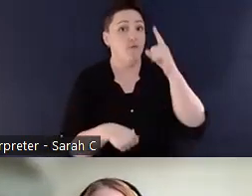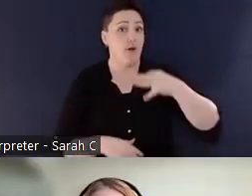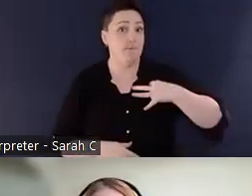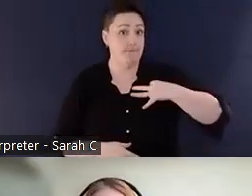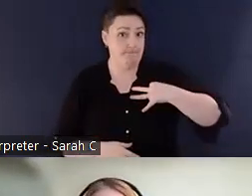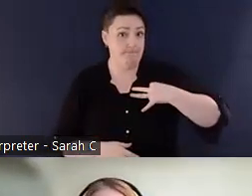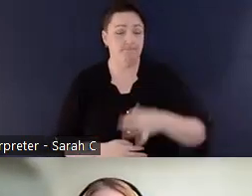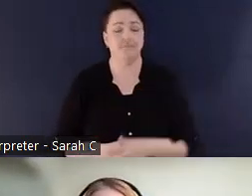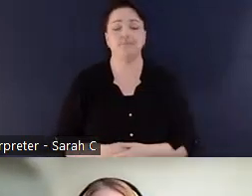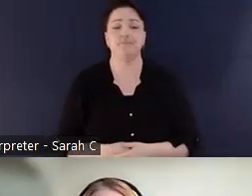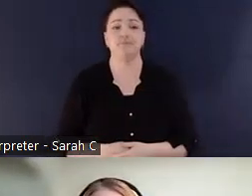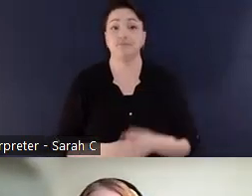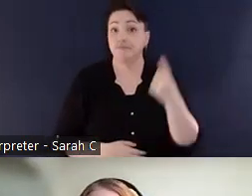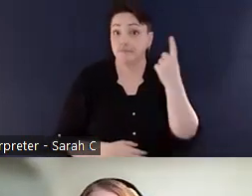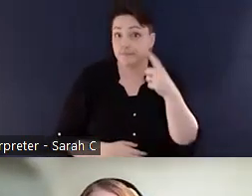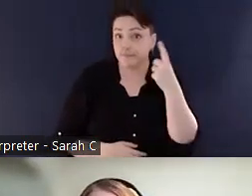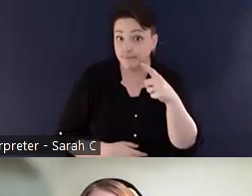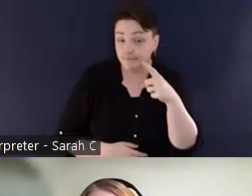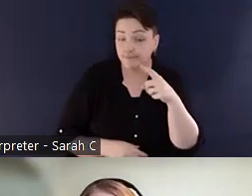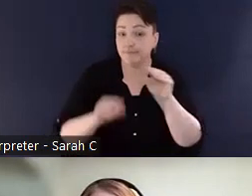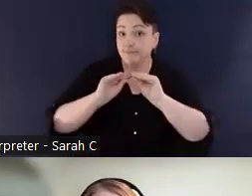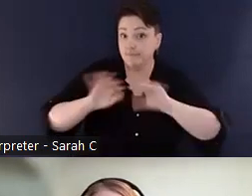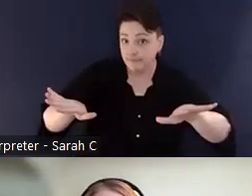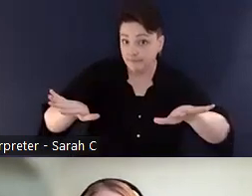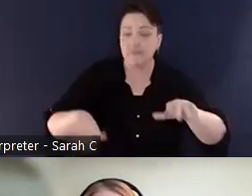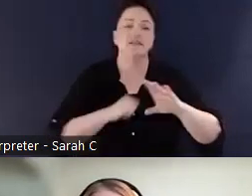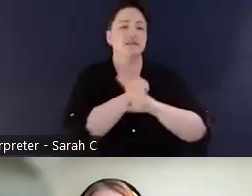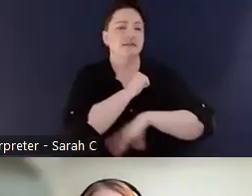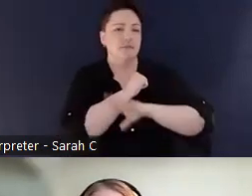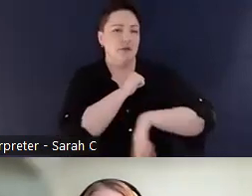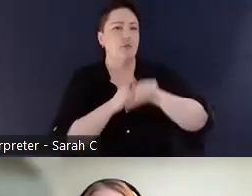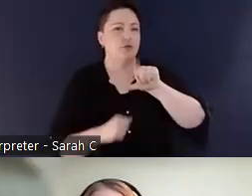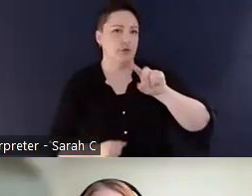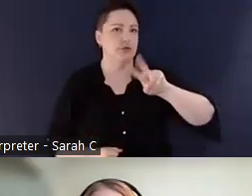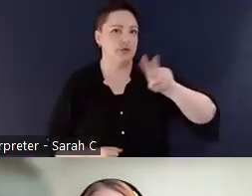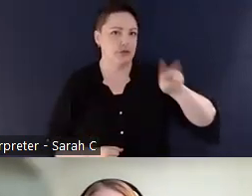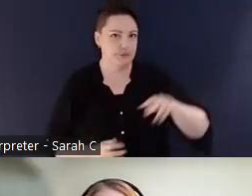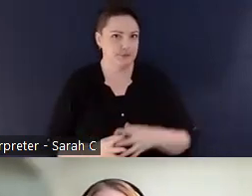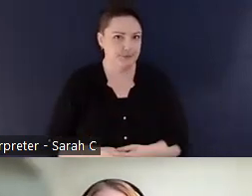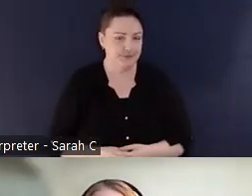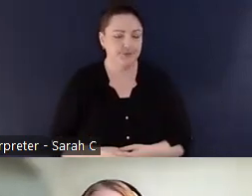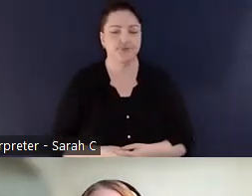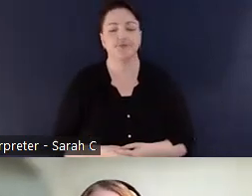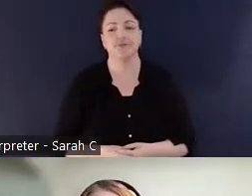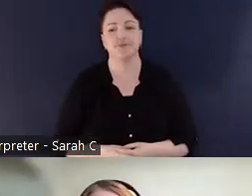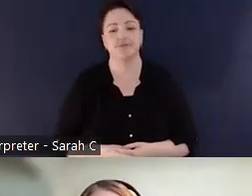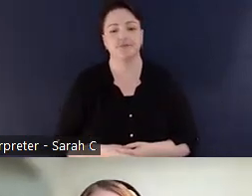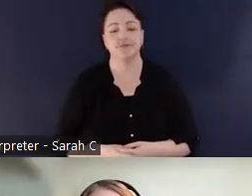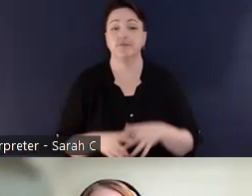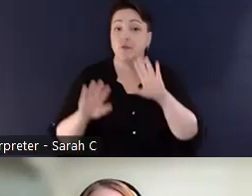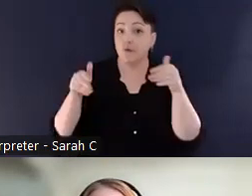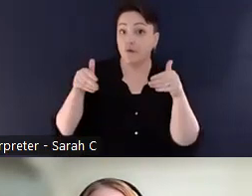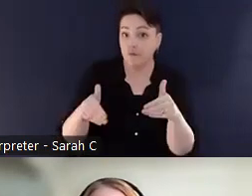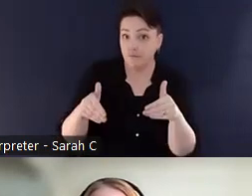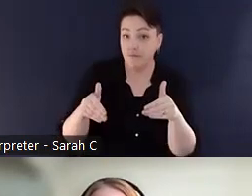is anticipated to be released in September of this year. And as we've mentioned, it will have a focus on civic